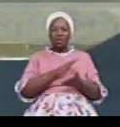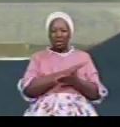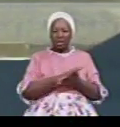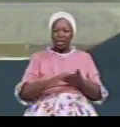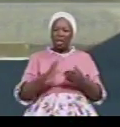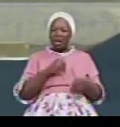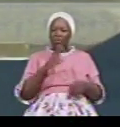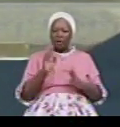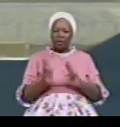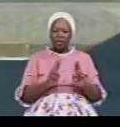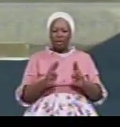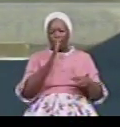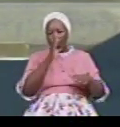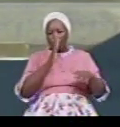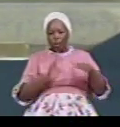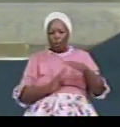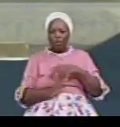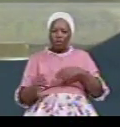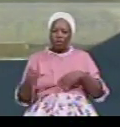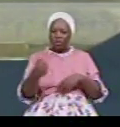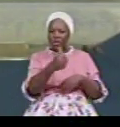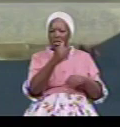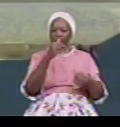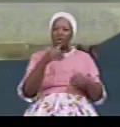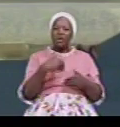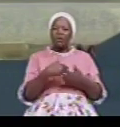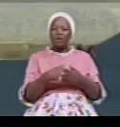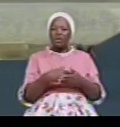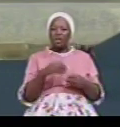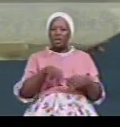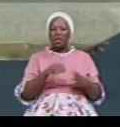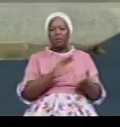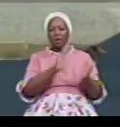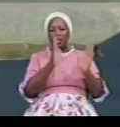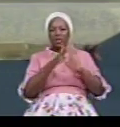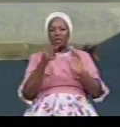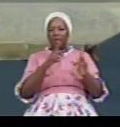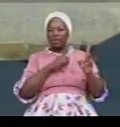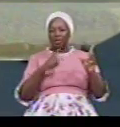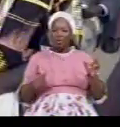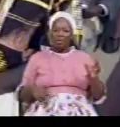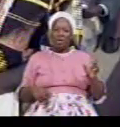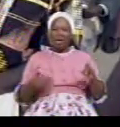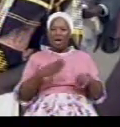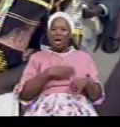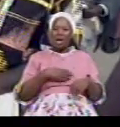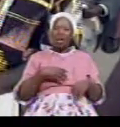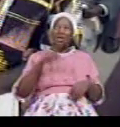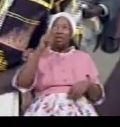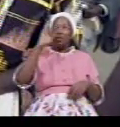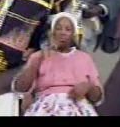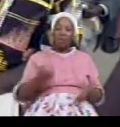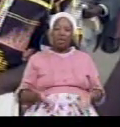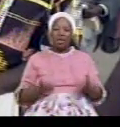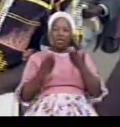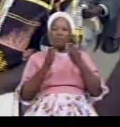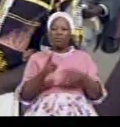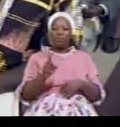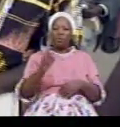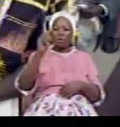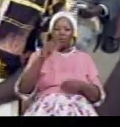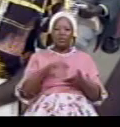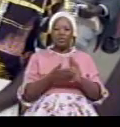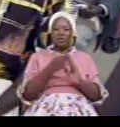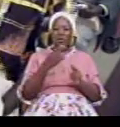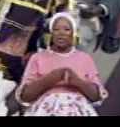humble yourselves in the sight of the Lord, and he will lift you up. There's a